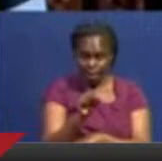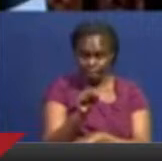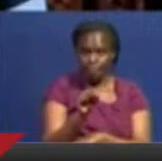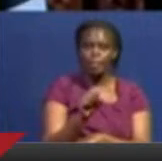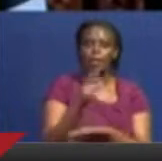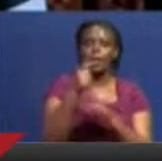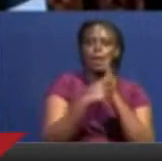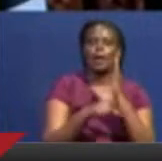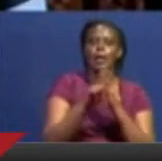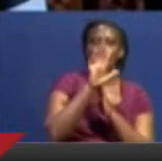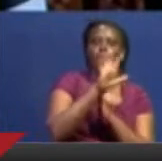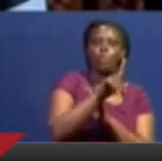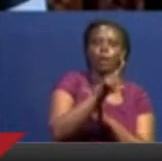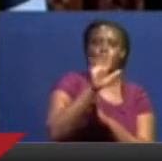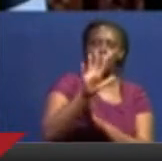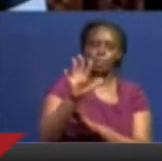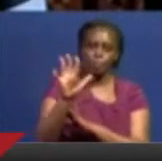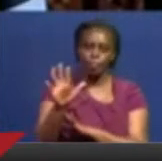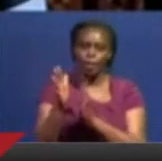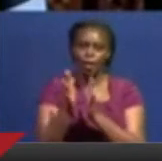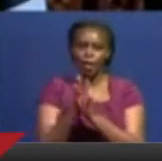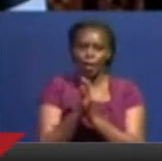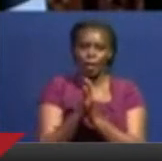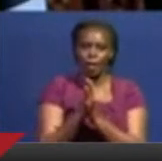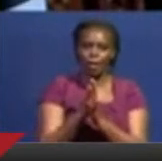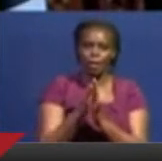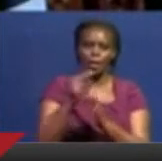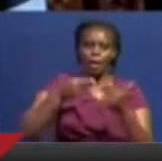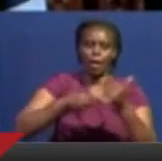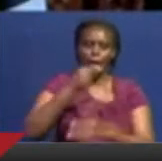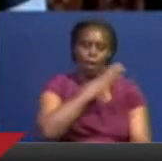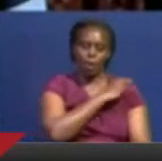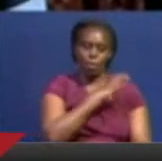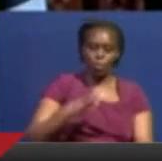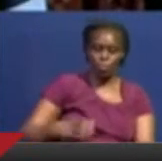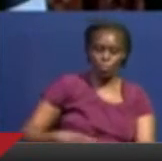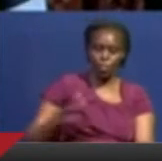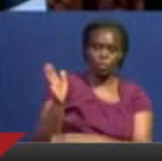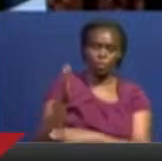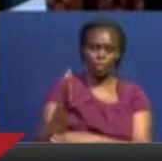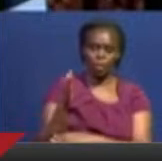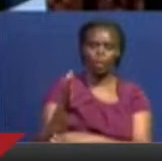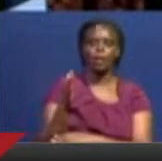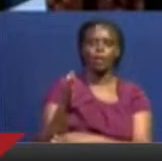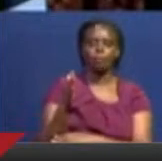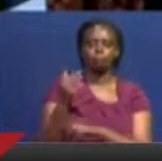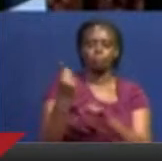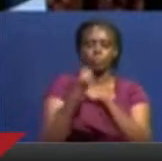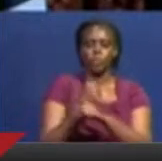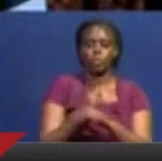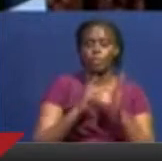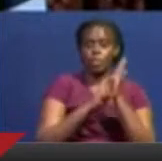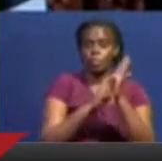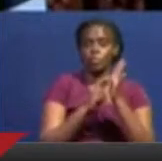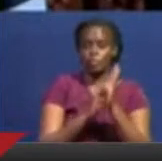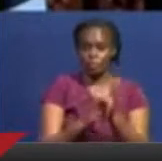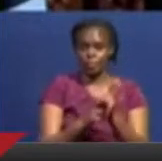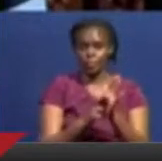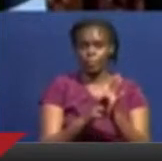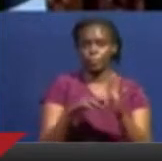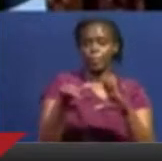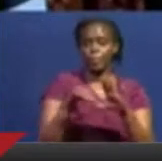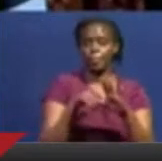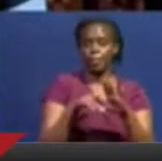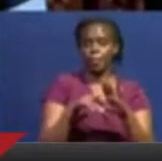with Article 155, and High Commissioners, Ambassadors, and Diplomatic and Consular Representatives. Members